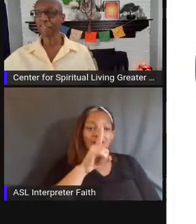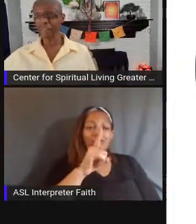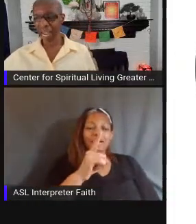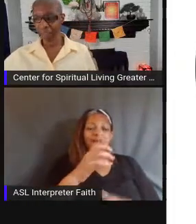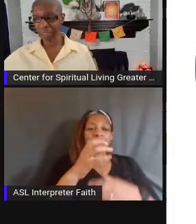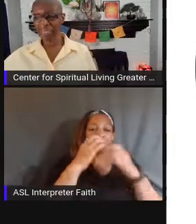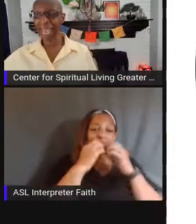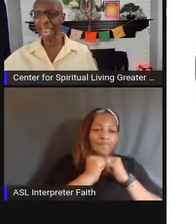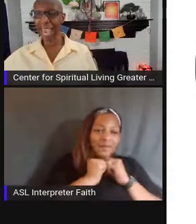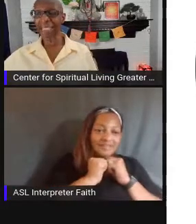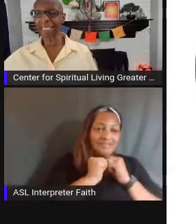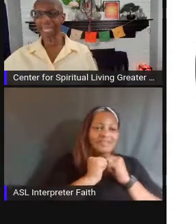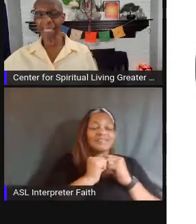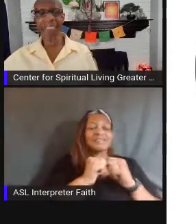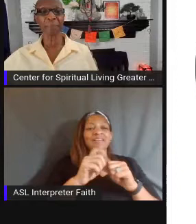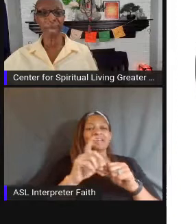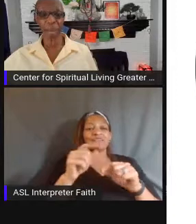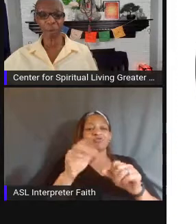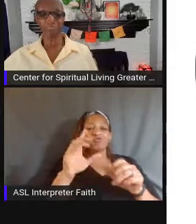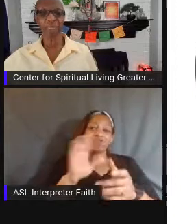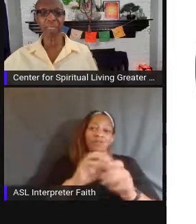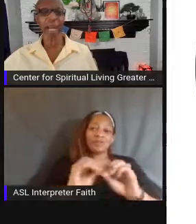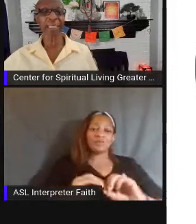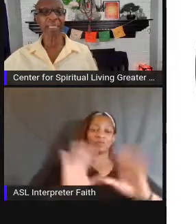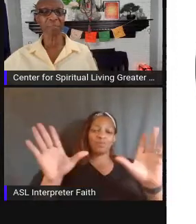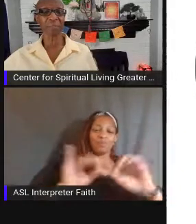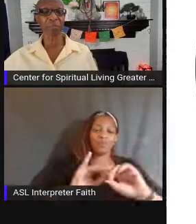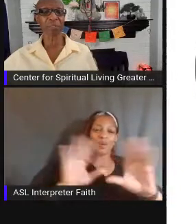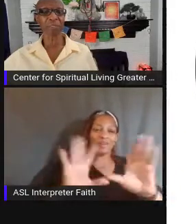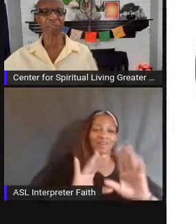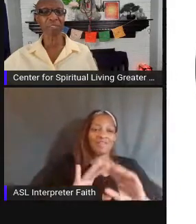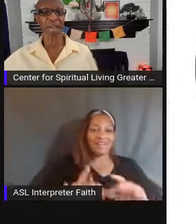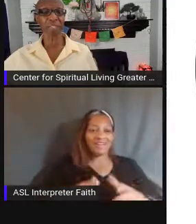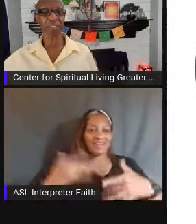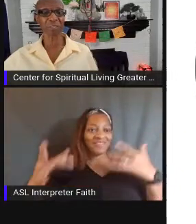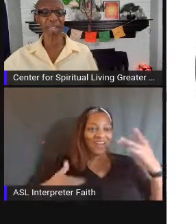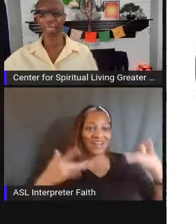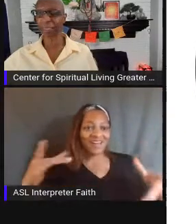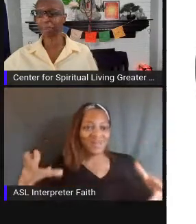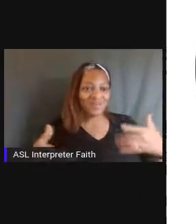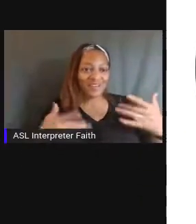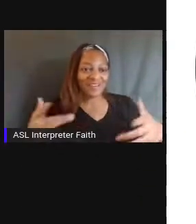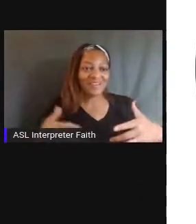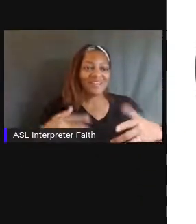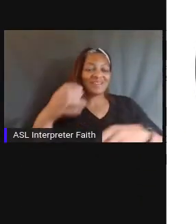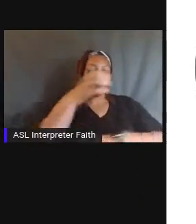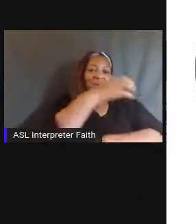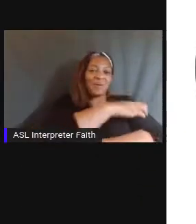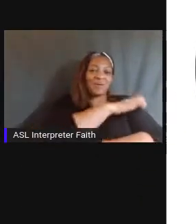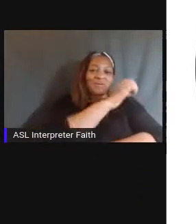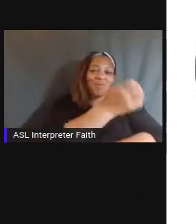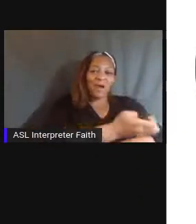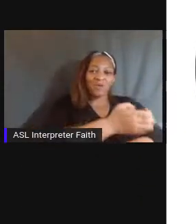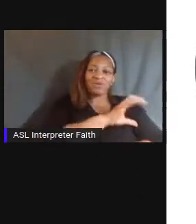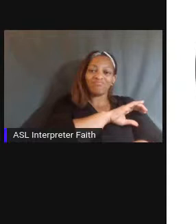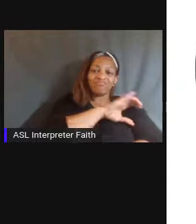inspired, vibrant, and empowered. I give you Reverend Dr. Ray.